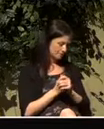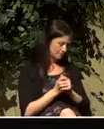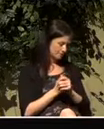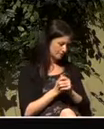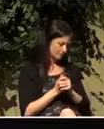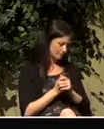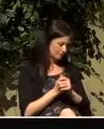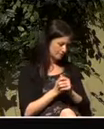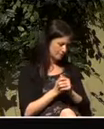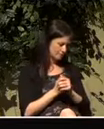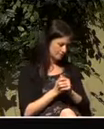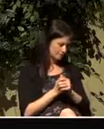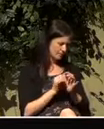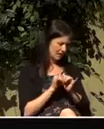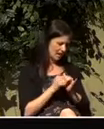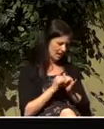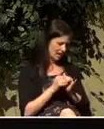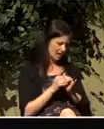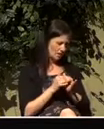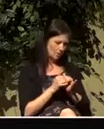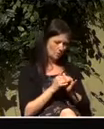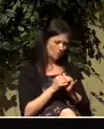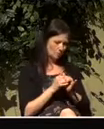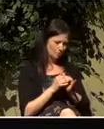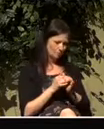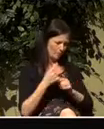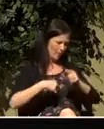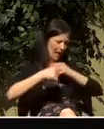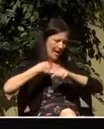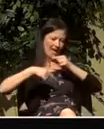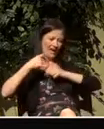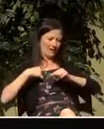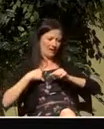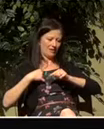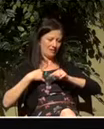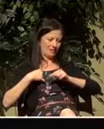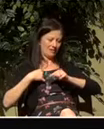How do you undo betrayal?